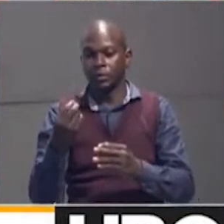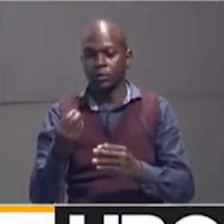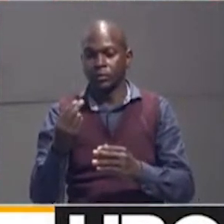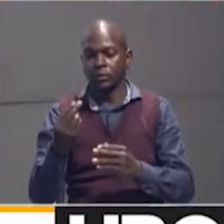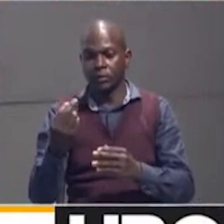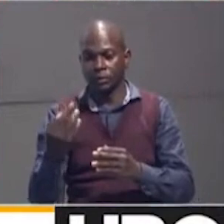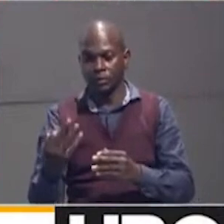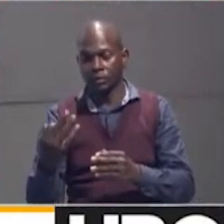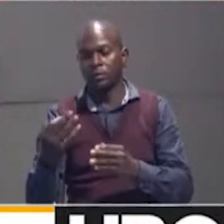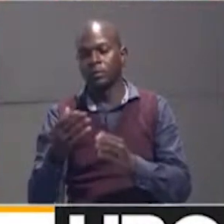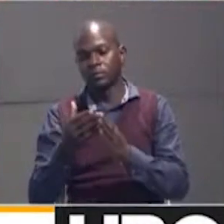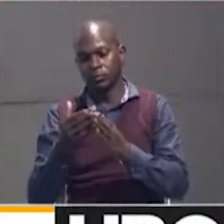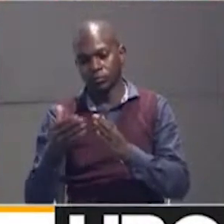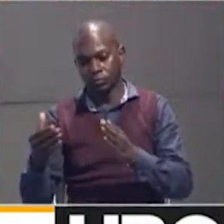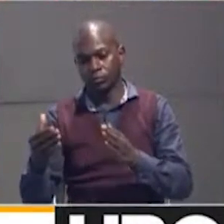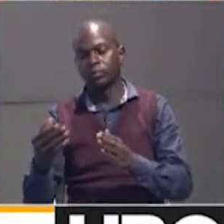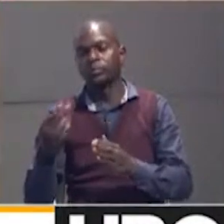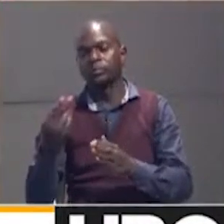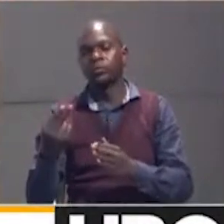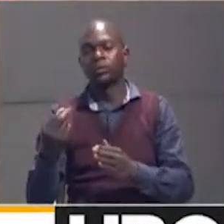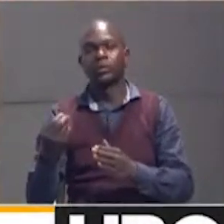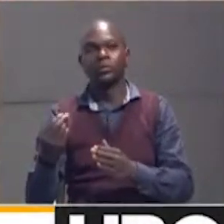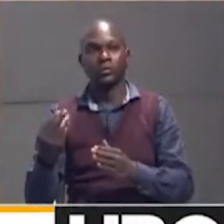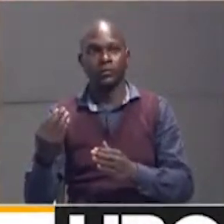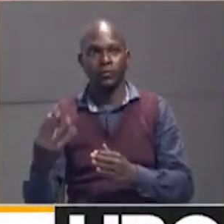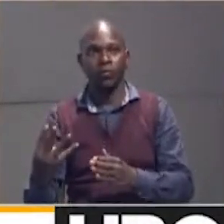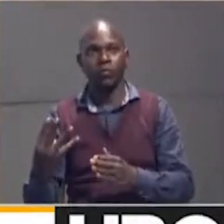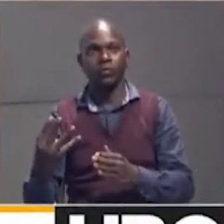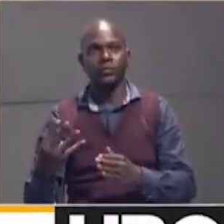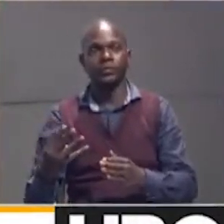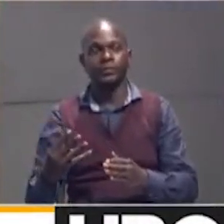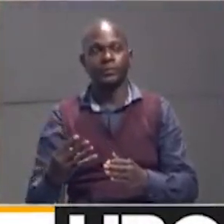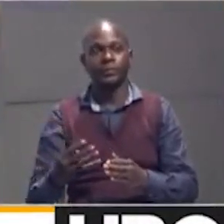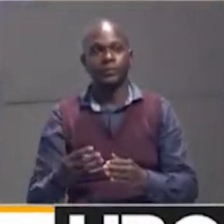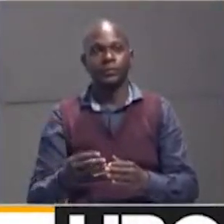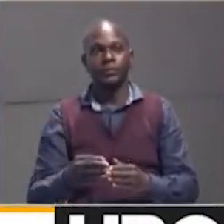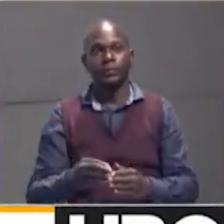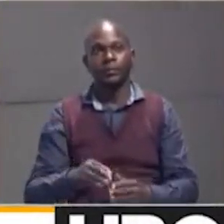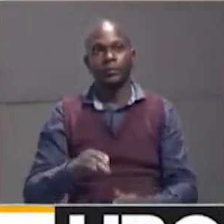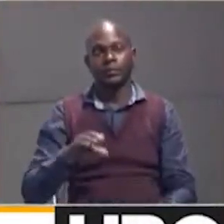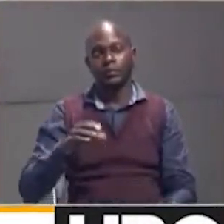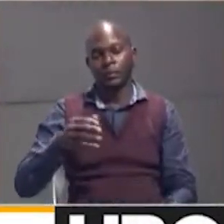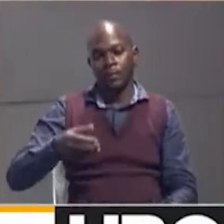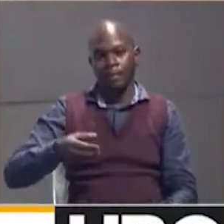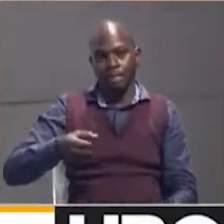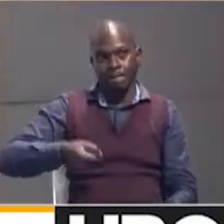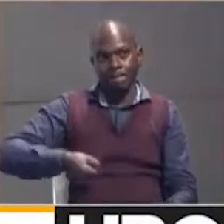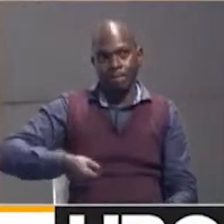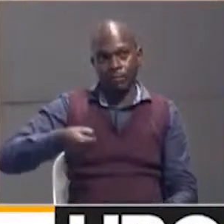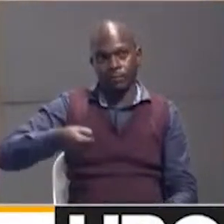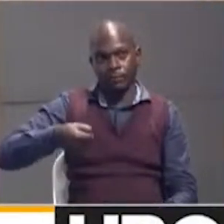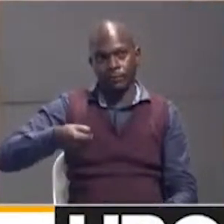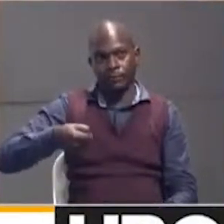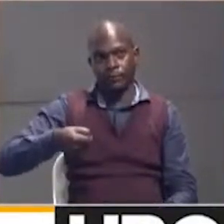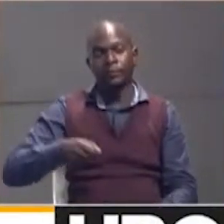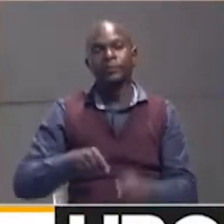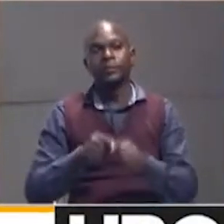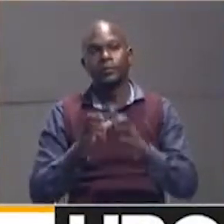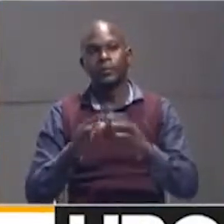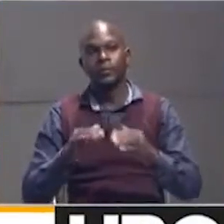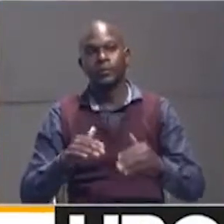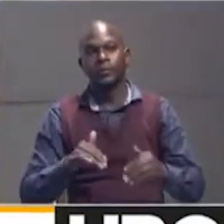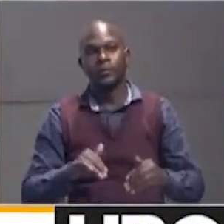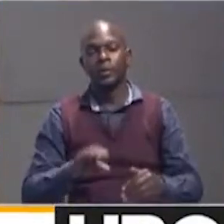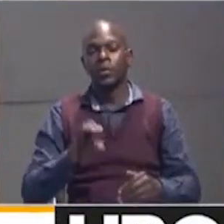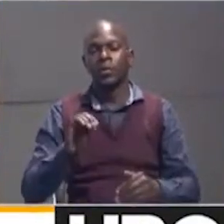2023-2024. Let's hear more in this report. The Civil Society Budget Advocacy Group, in partnership with